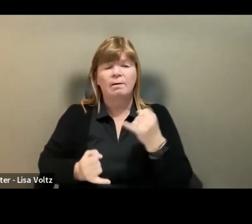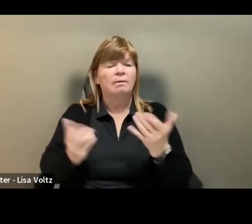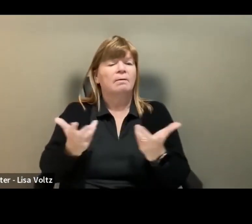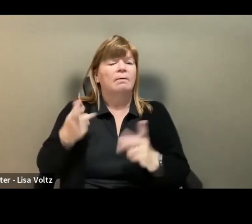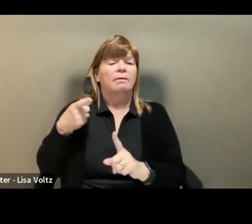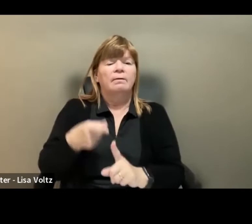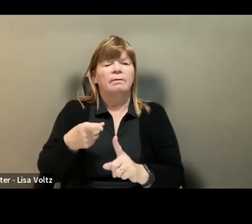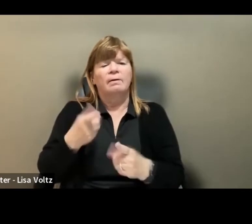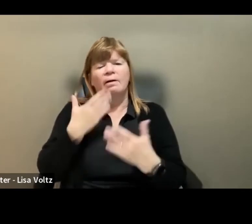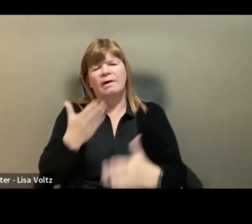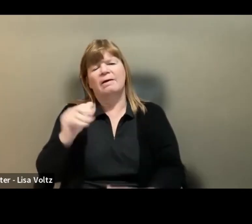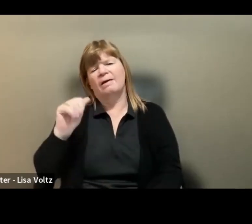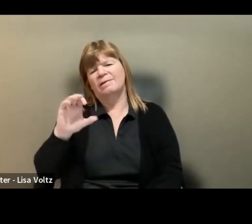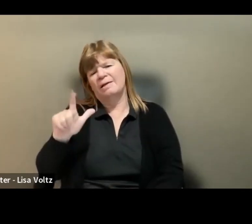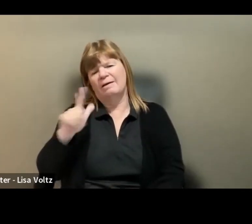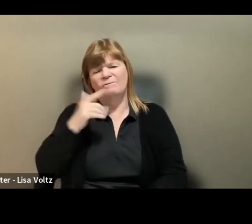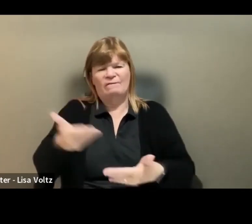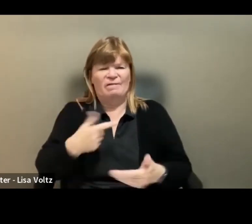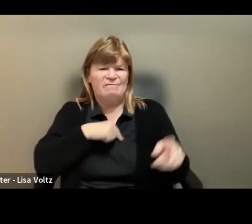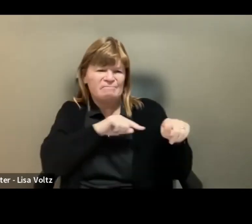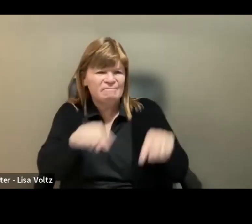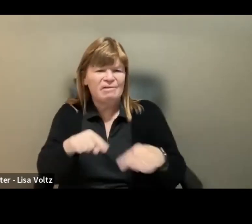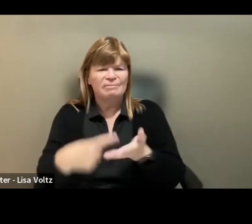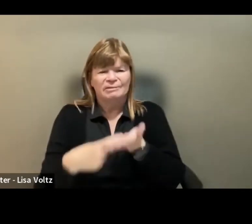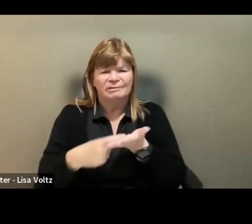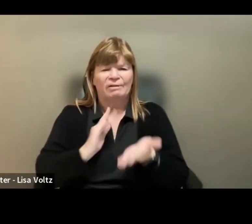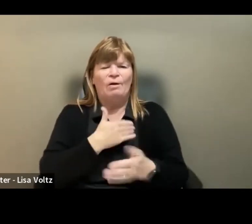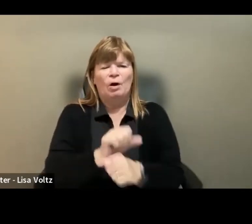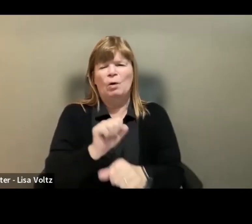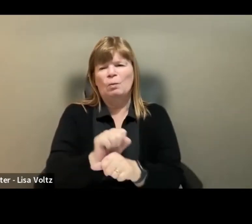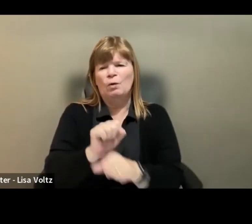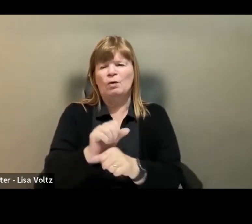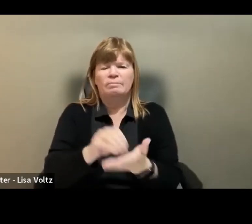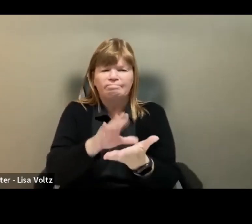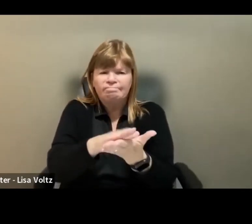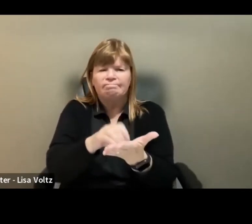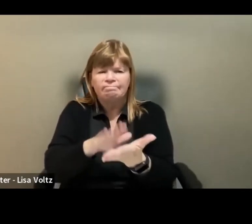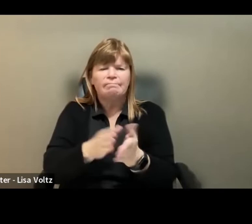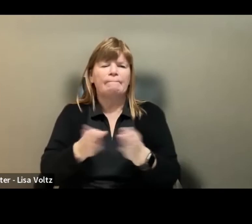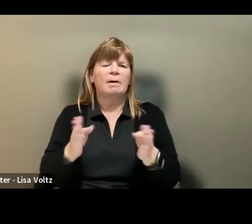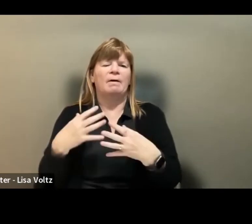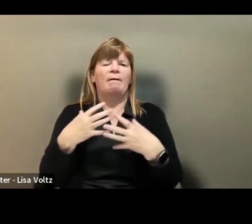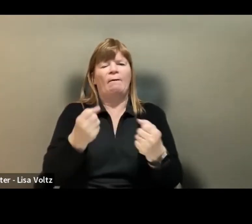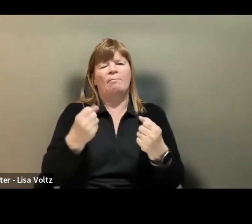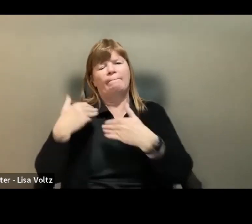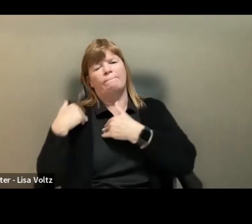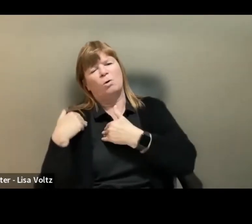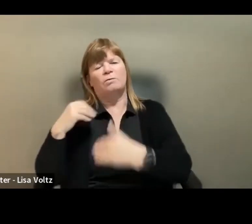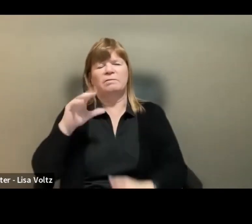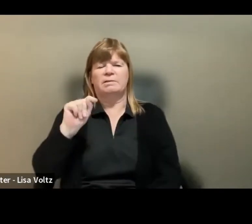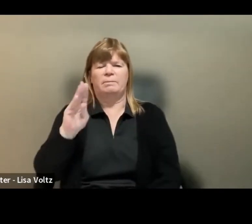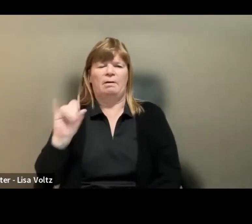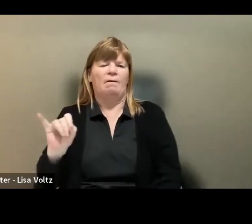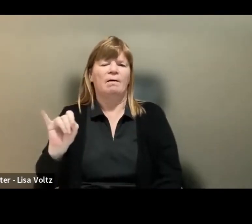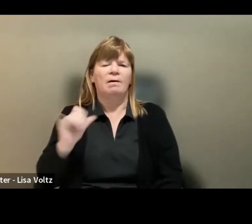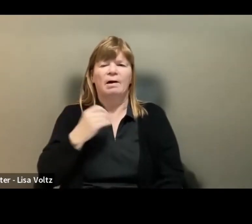again thanking ACL for inviting us to talk about our work in documenting the public health burden of TBI. And I look forward